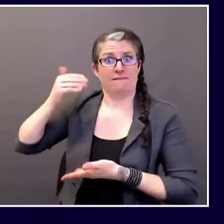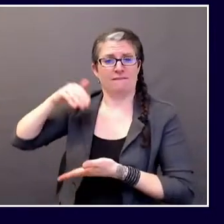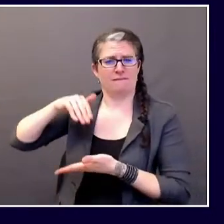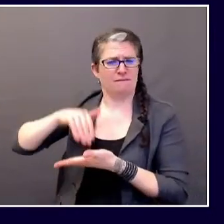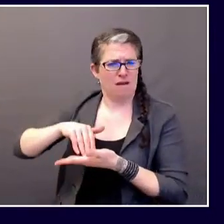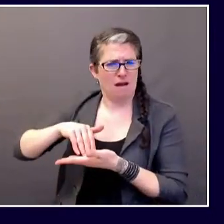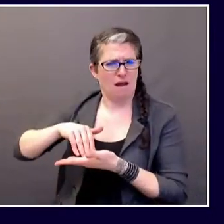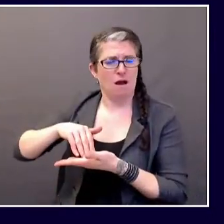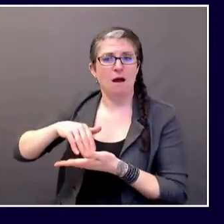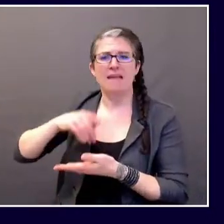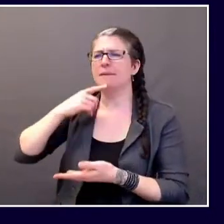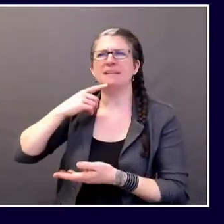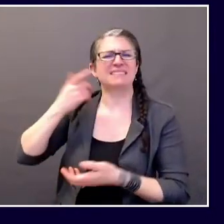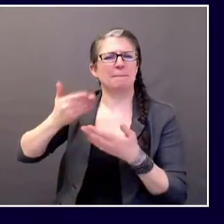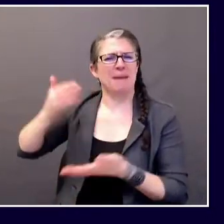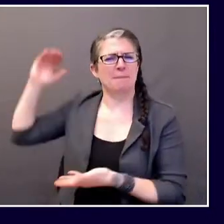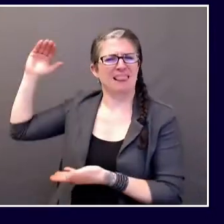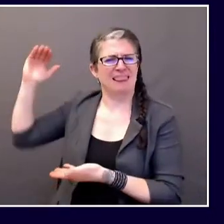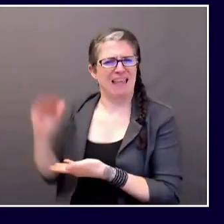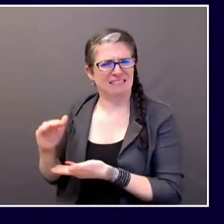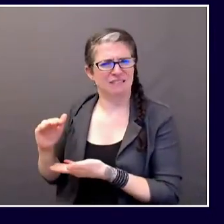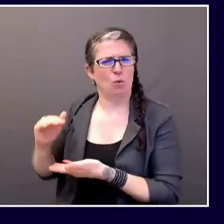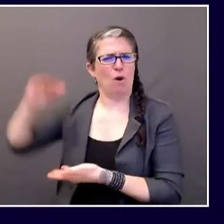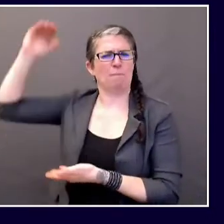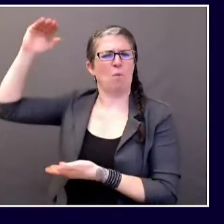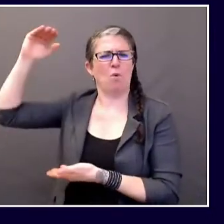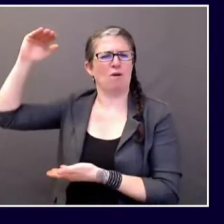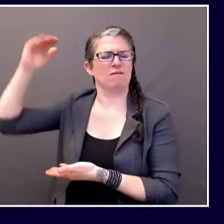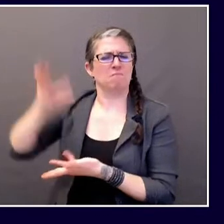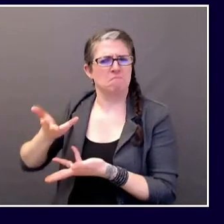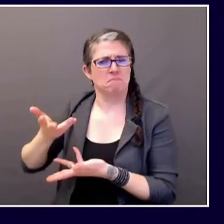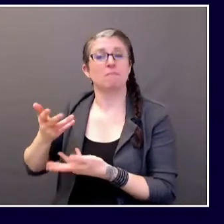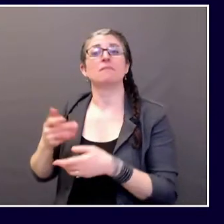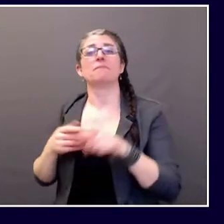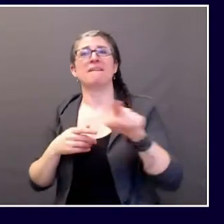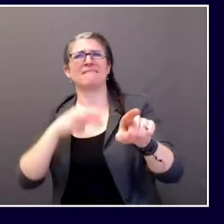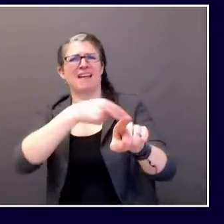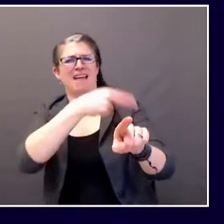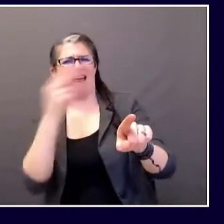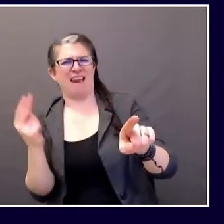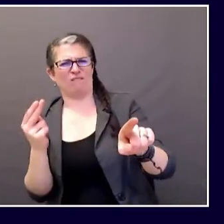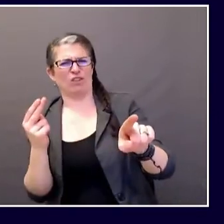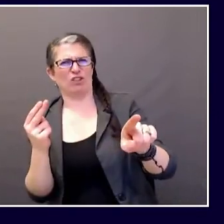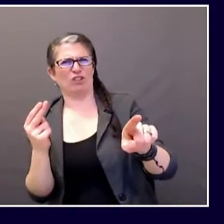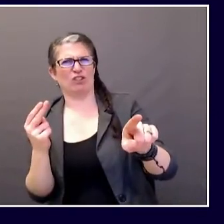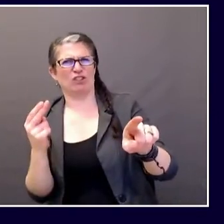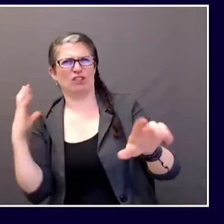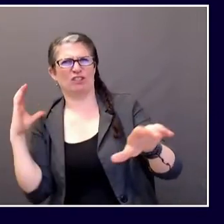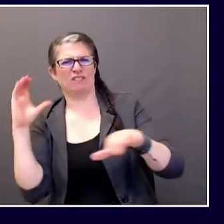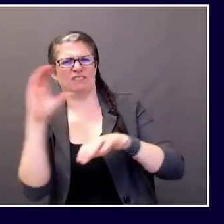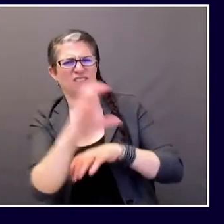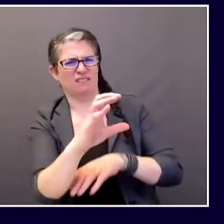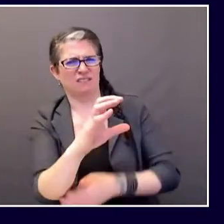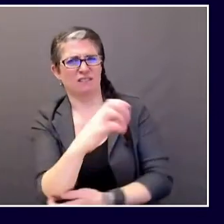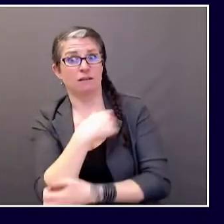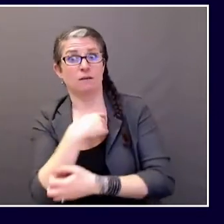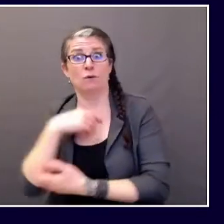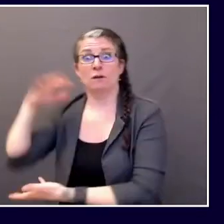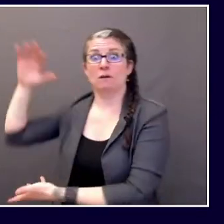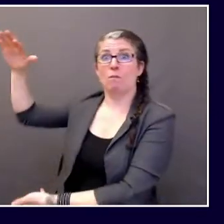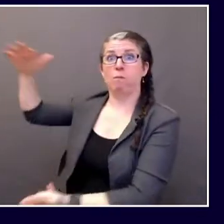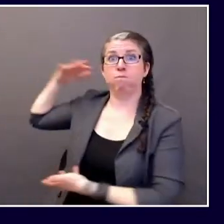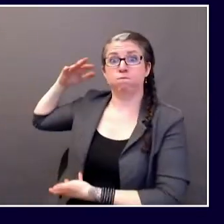allotments in addition to what the CDC gets, will they continue to go to Hannaford? Am I understanding that correctly? So a little bit, Chris, you are